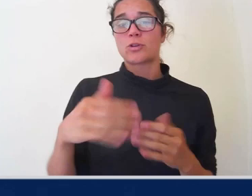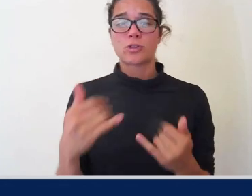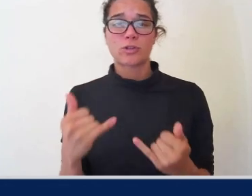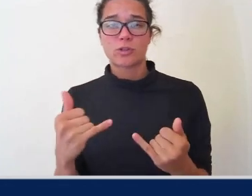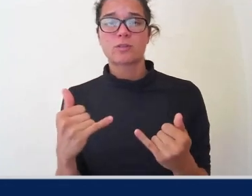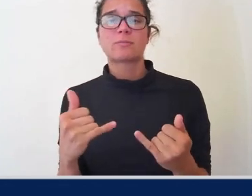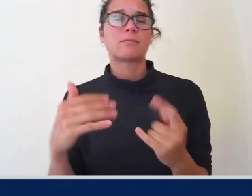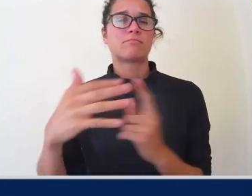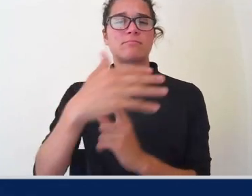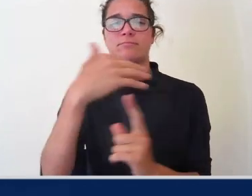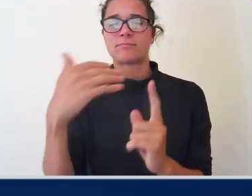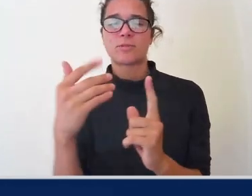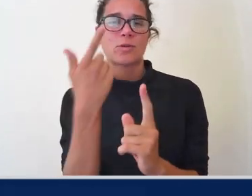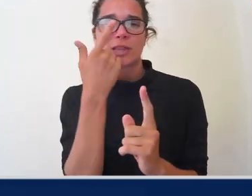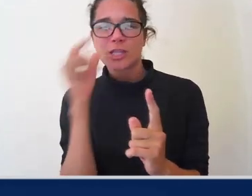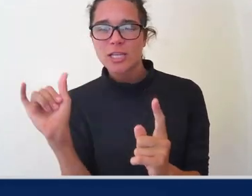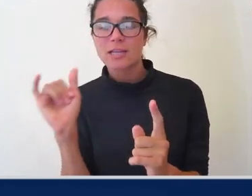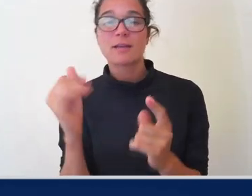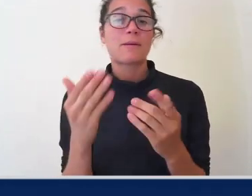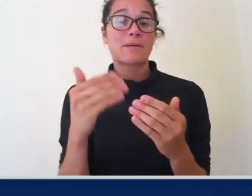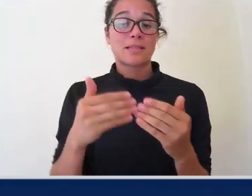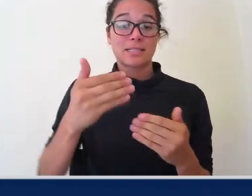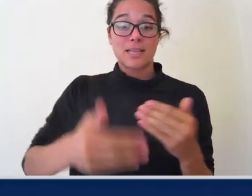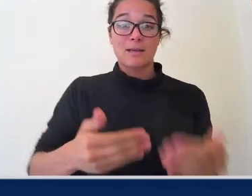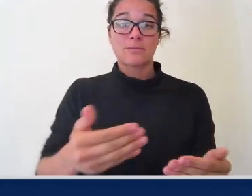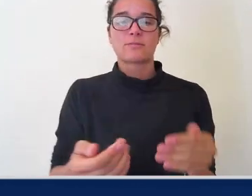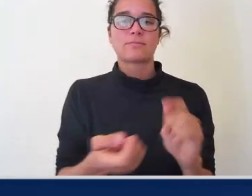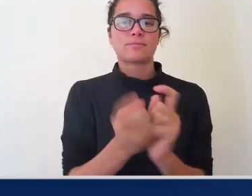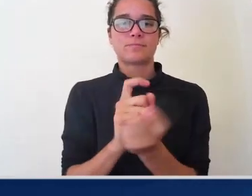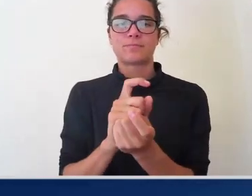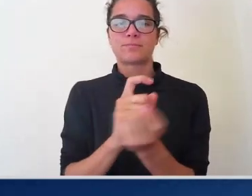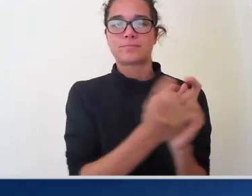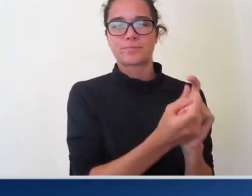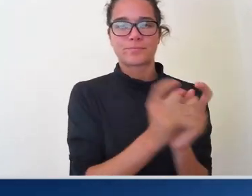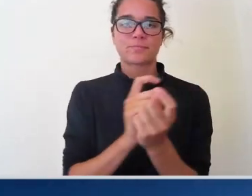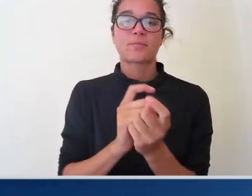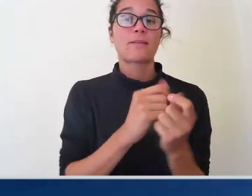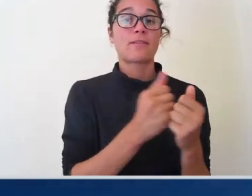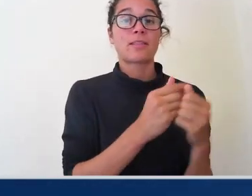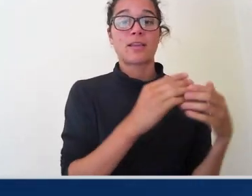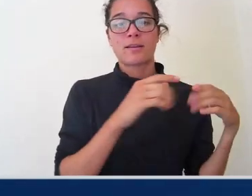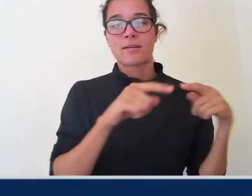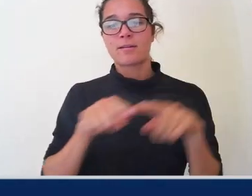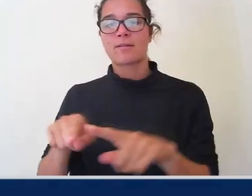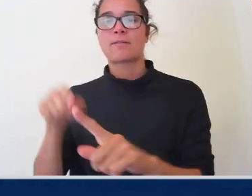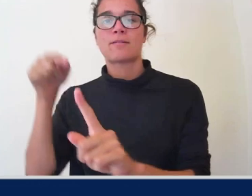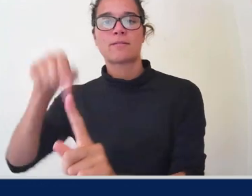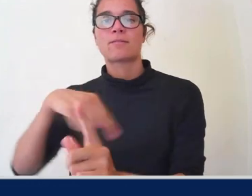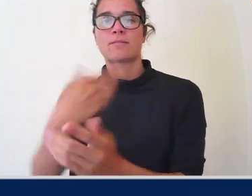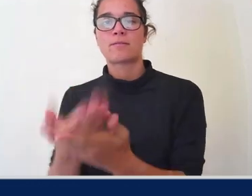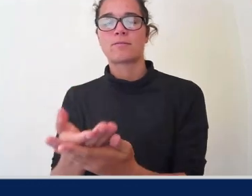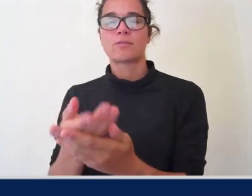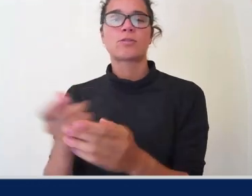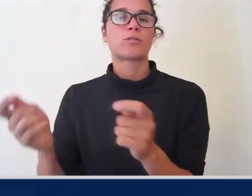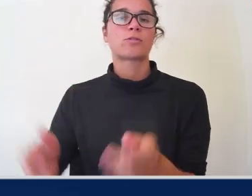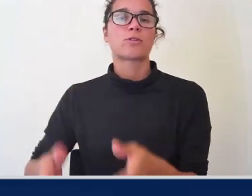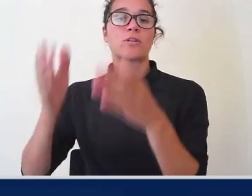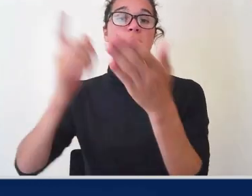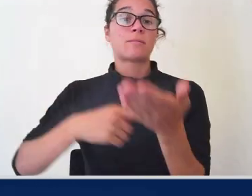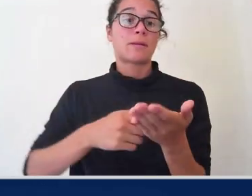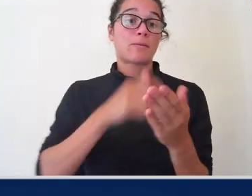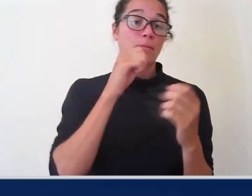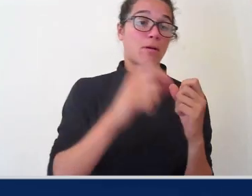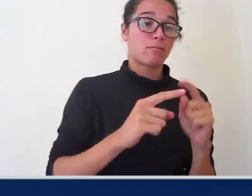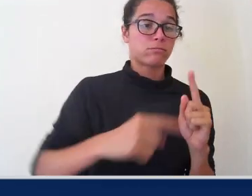environment, the steps may vary. Right. It all leads to Control Tower, but the steps may vary. Sometimes it takes time, sometimes it won't take much time for you to get